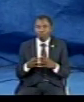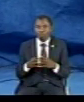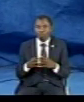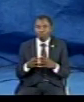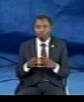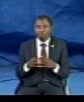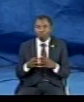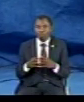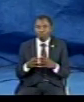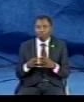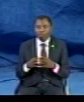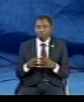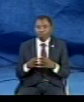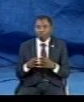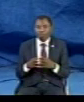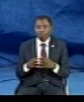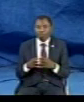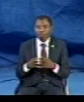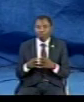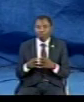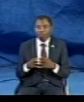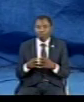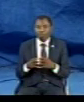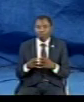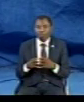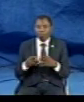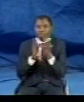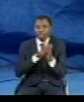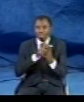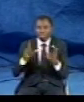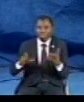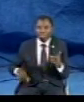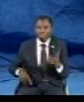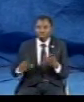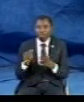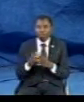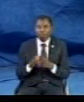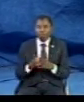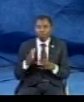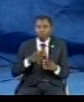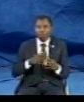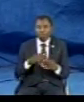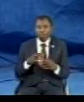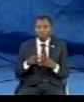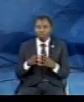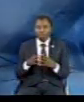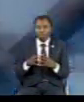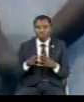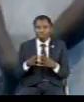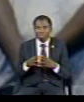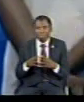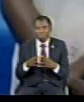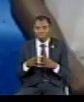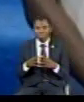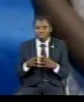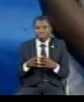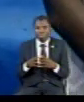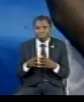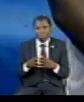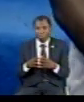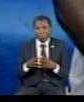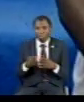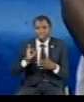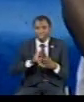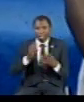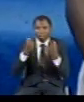will testify. Praise the Lord. My name is Akowe Comfort. I've come here to